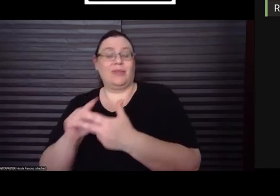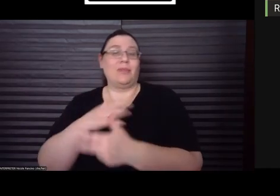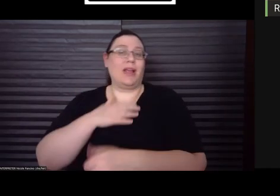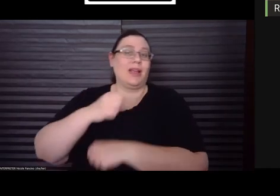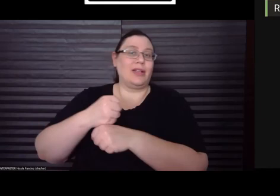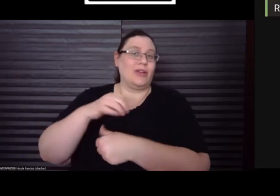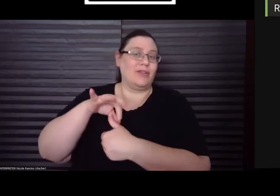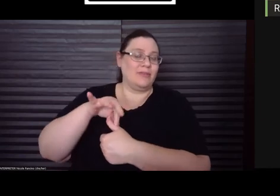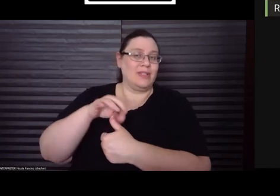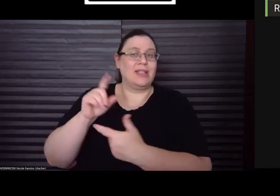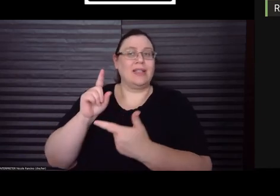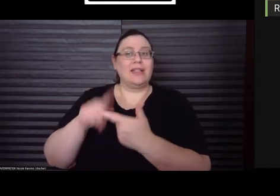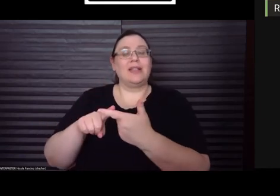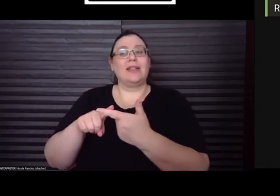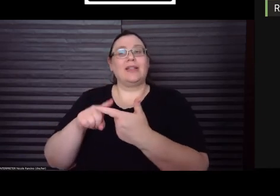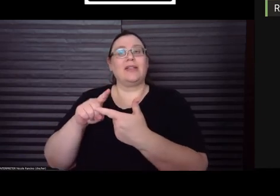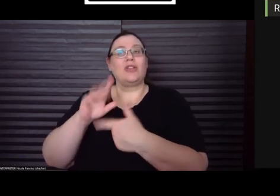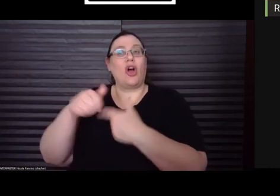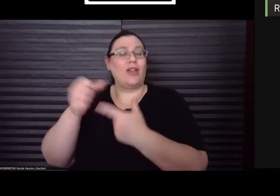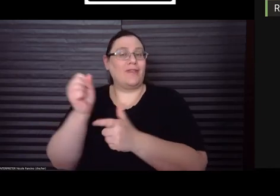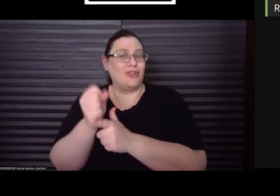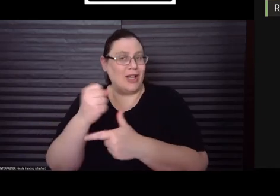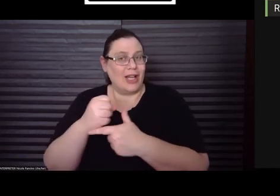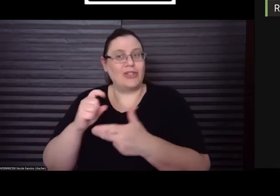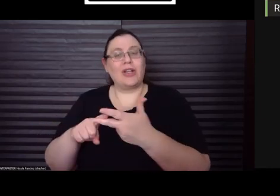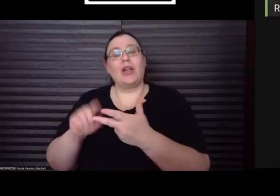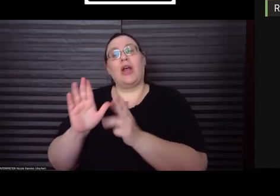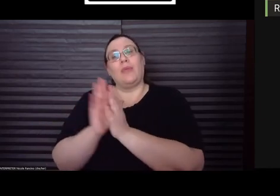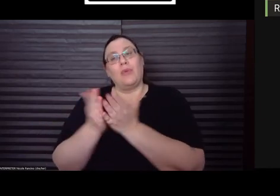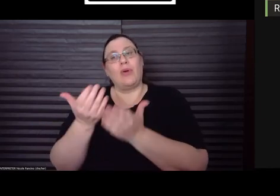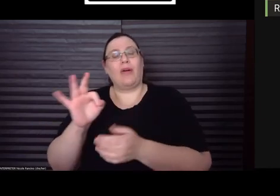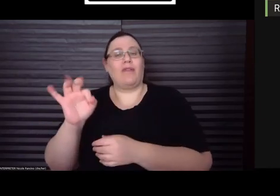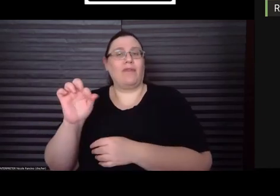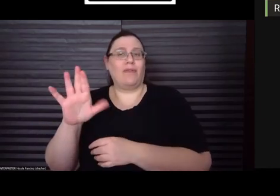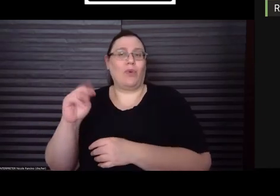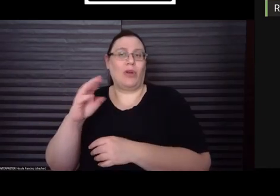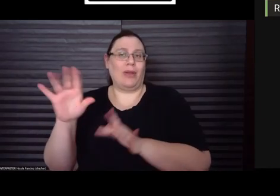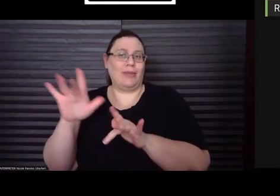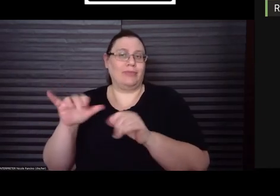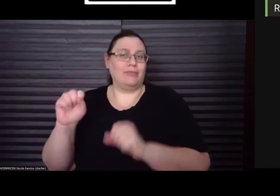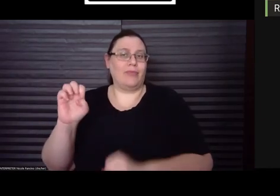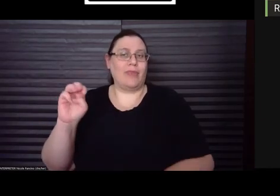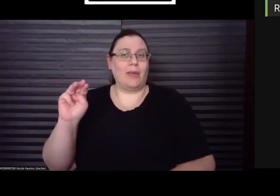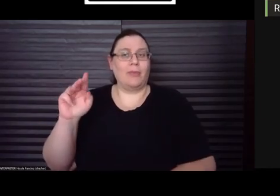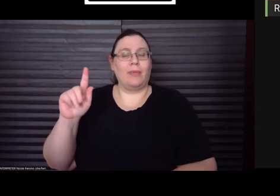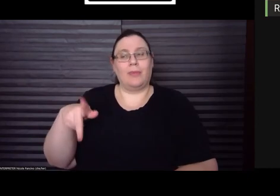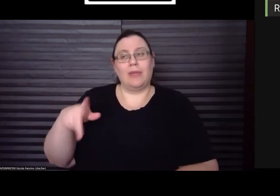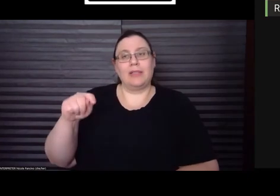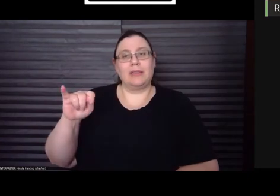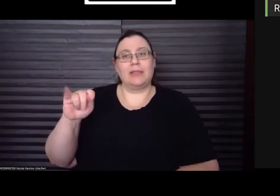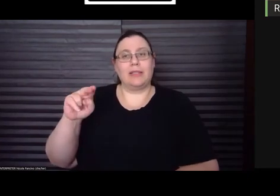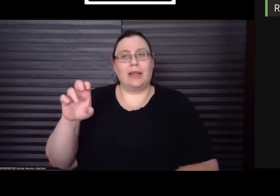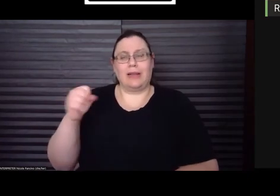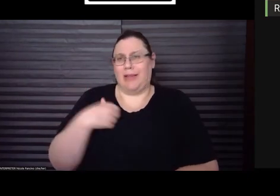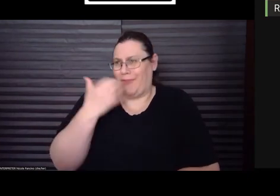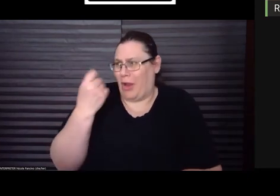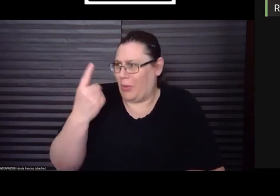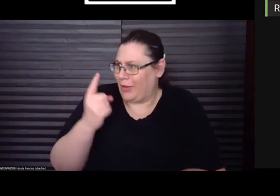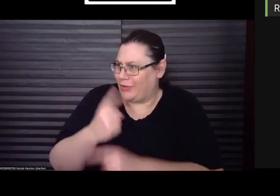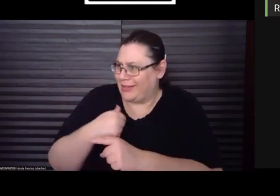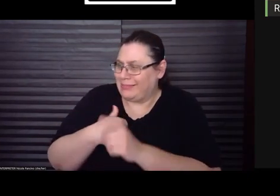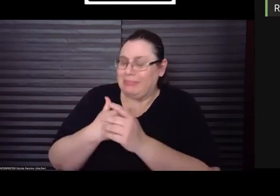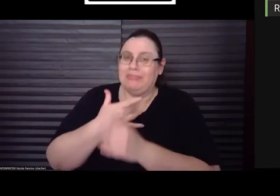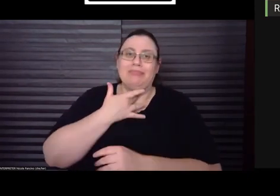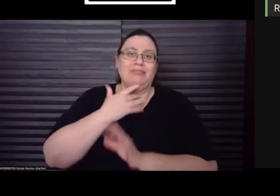Over Creation, The Book Form, and The Book of Form and Emptiness. And actually, I think I neglected one in